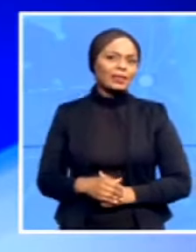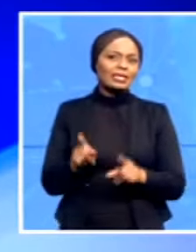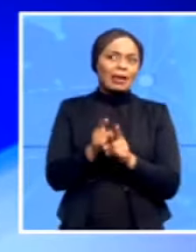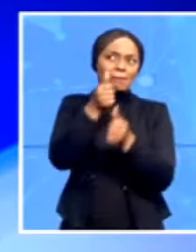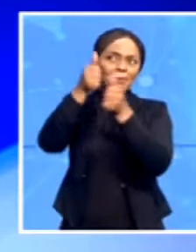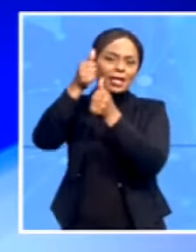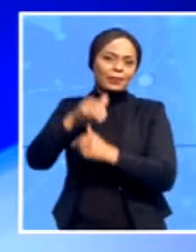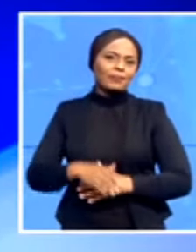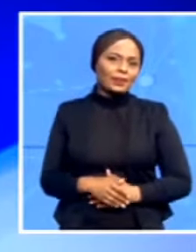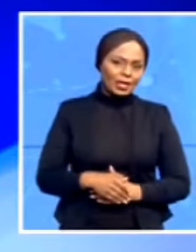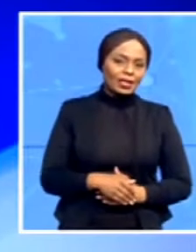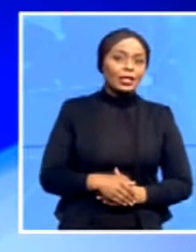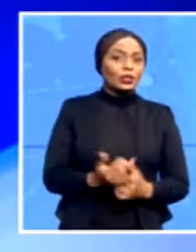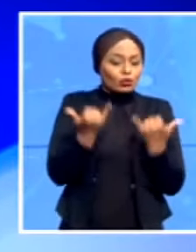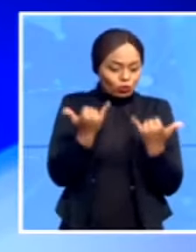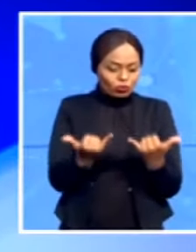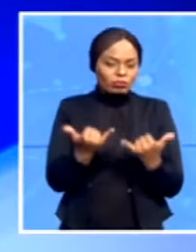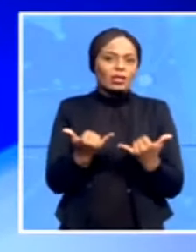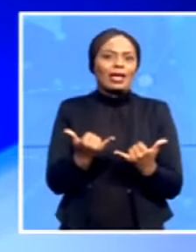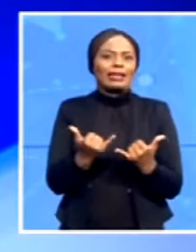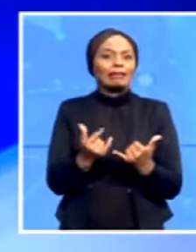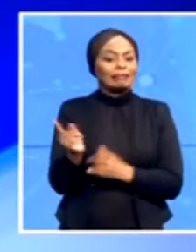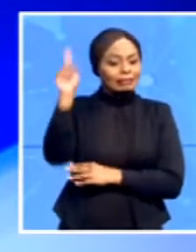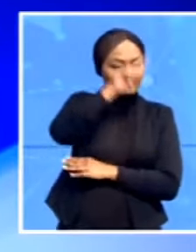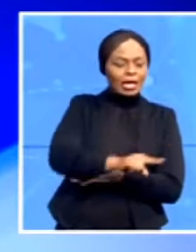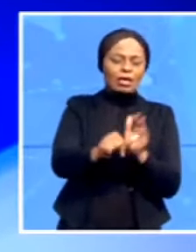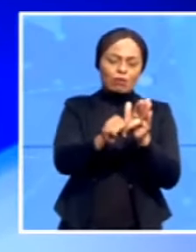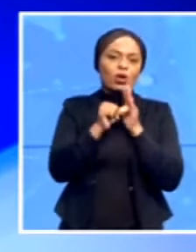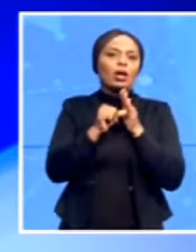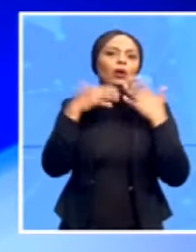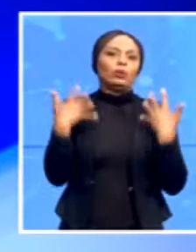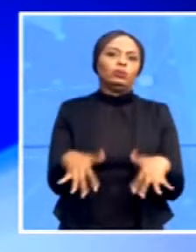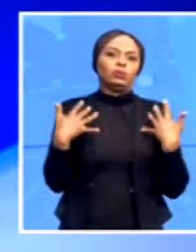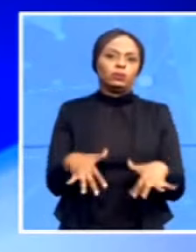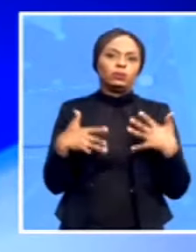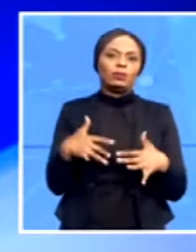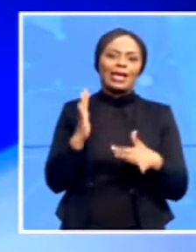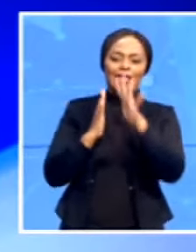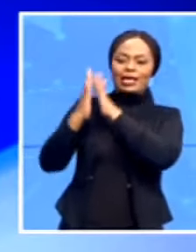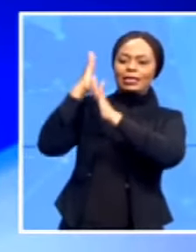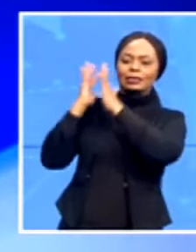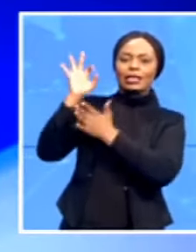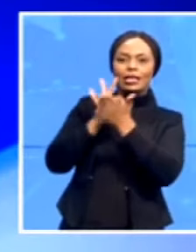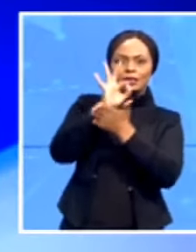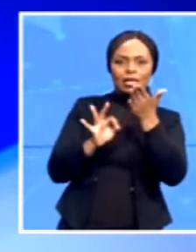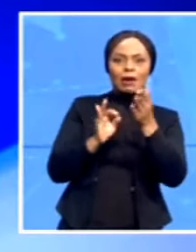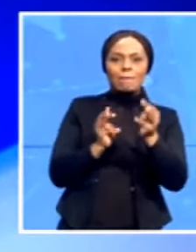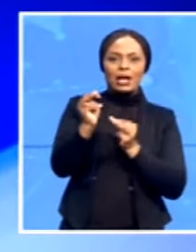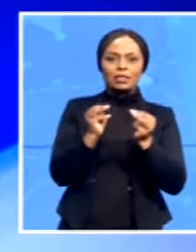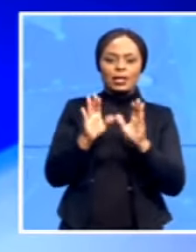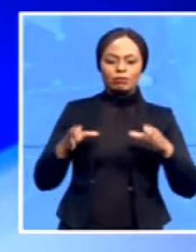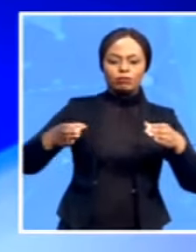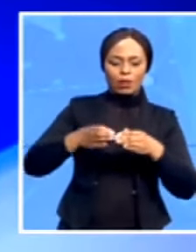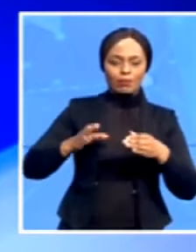day in the history of election management body. It provides the IEC with an opportunity to